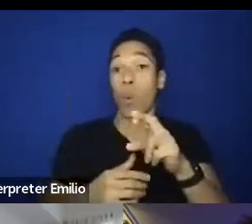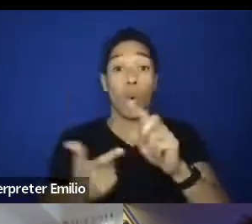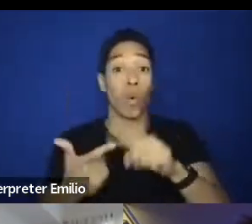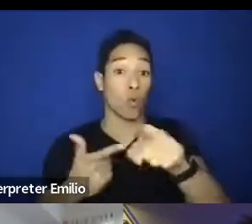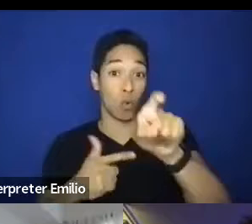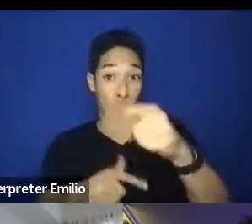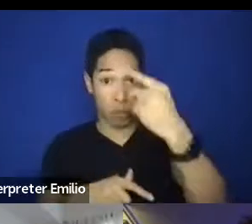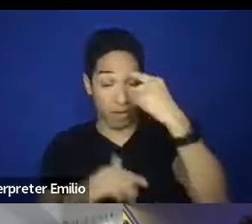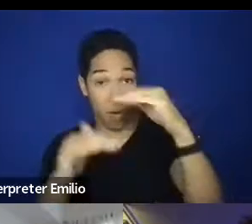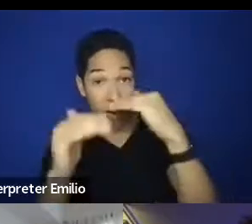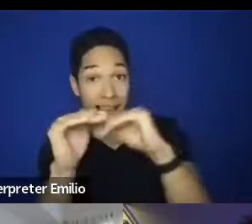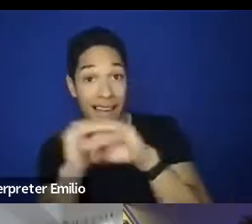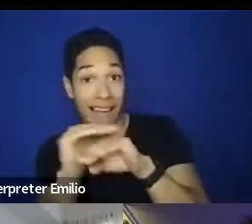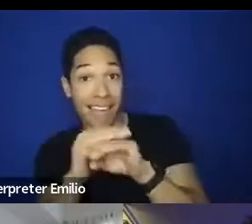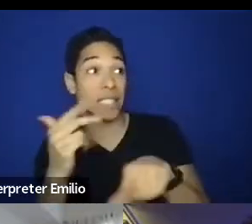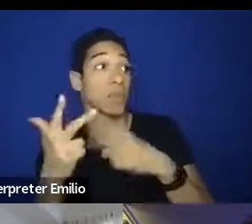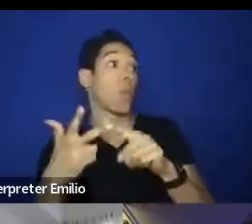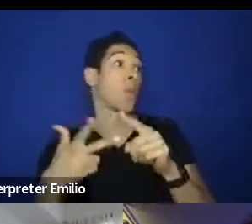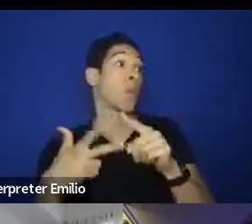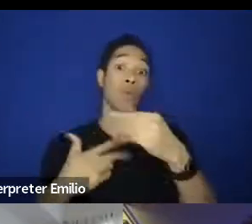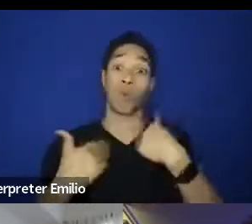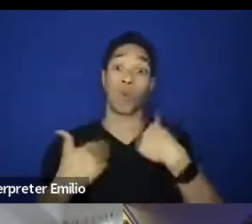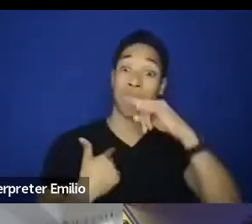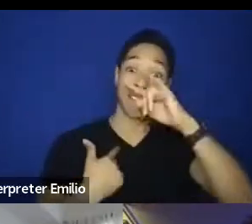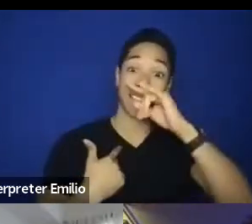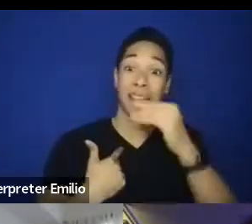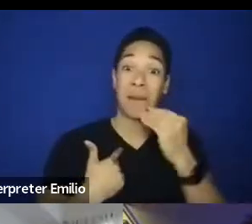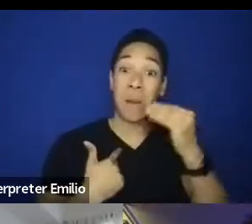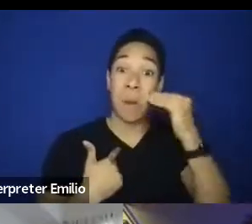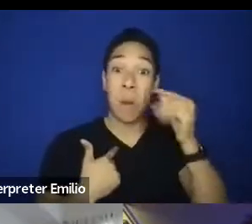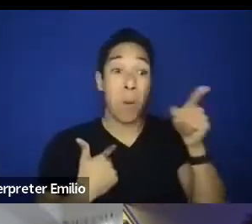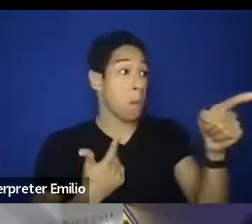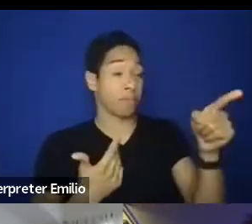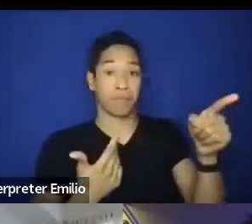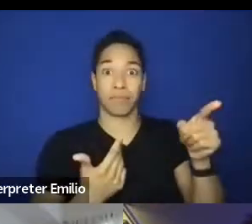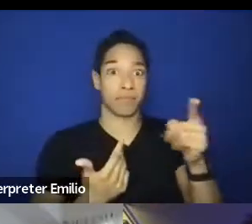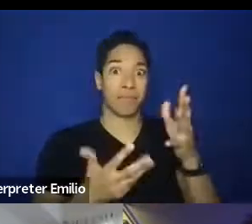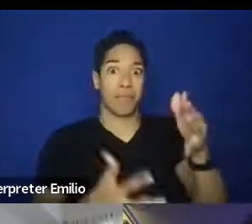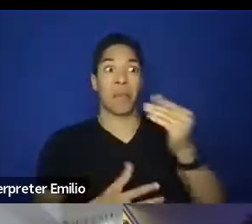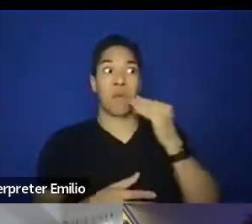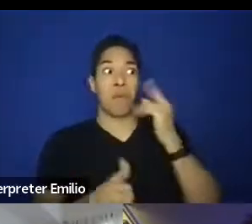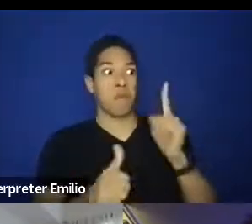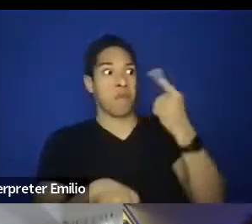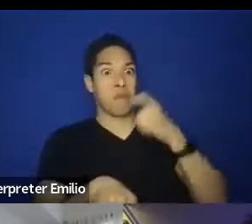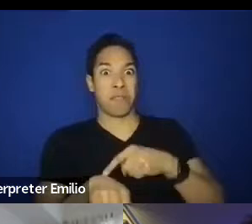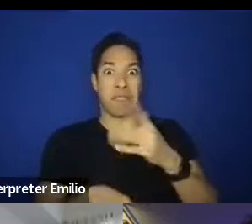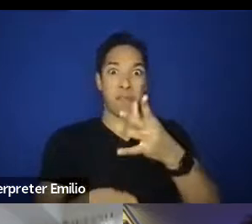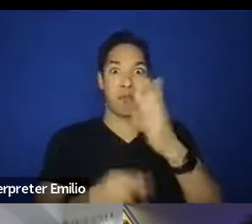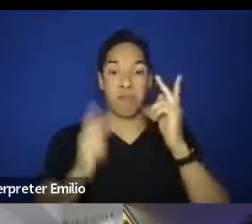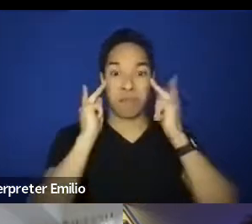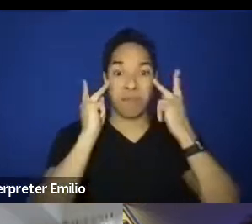you're leaving alone for the first time in your life and you're nervous and you just want to check in every 30 minutes, that's okay.